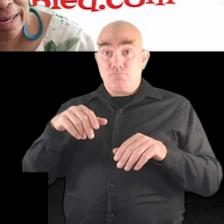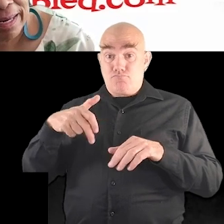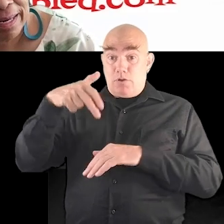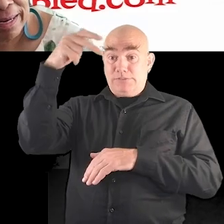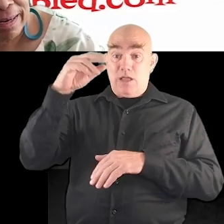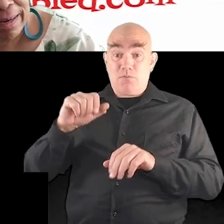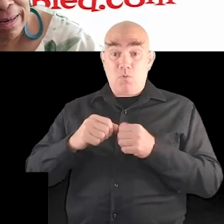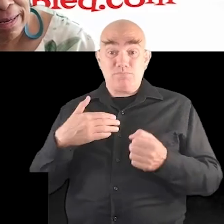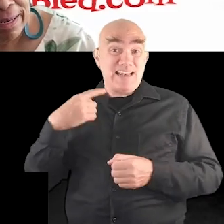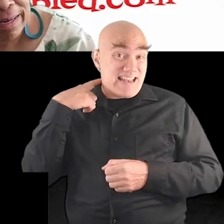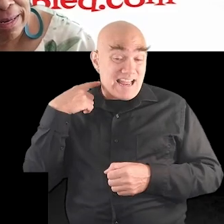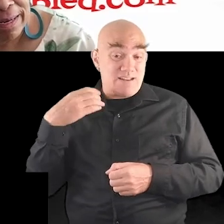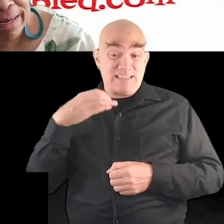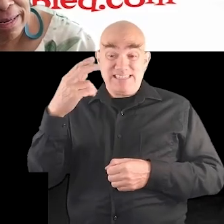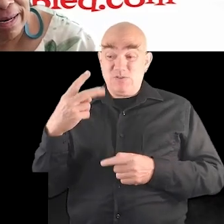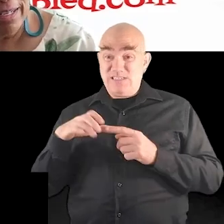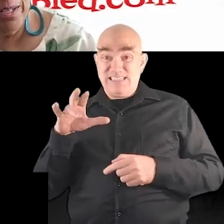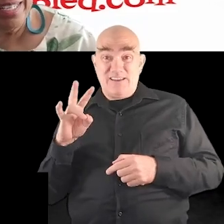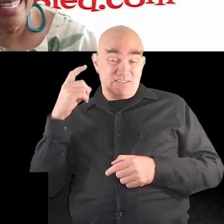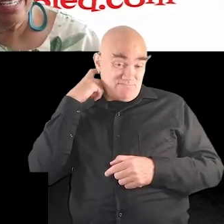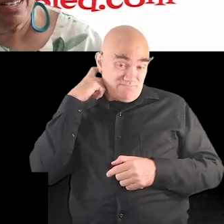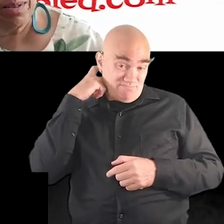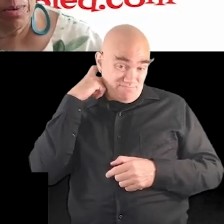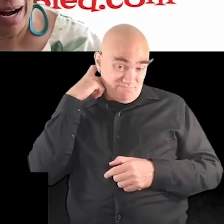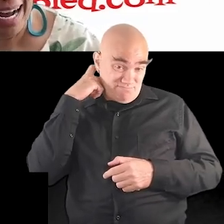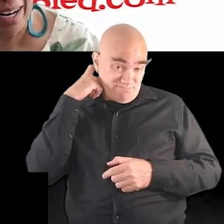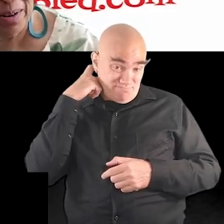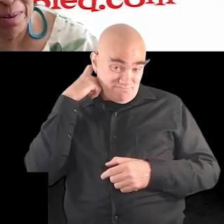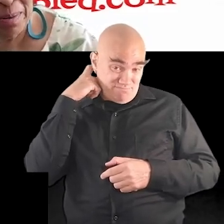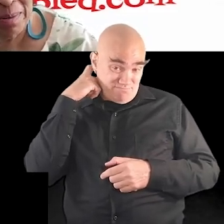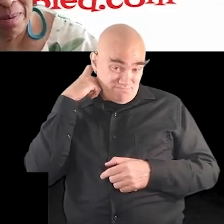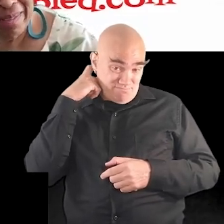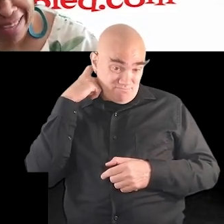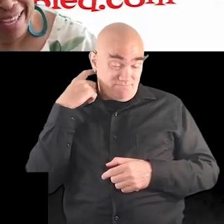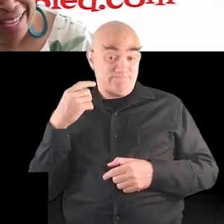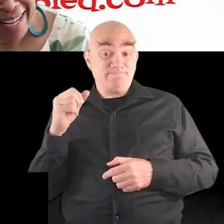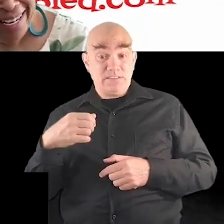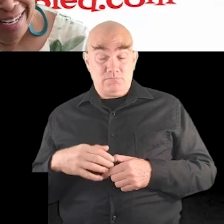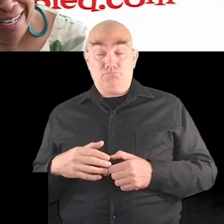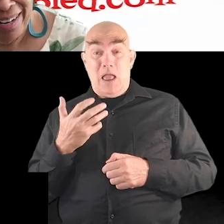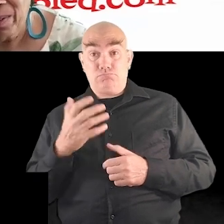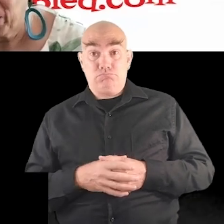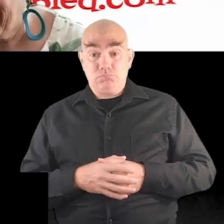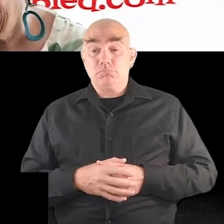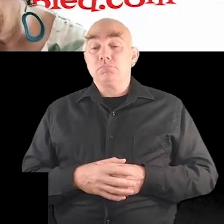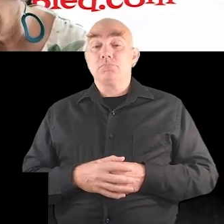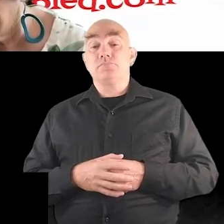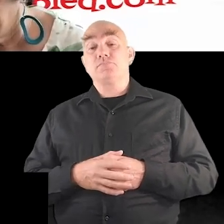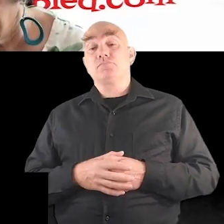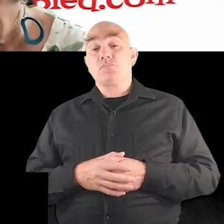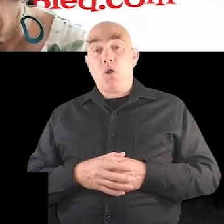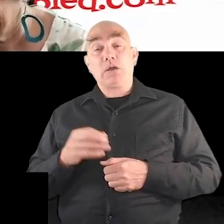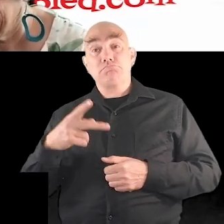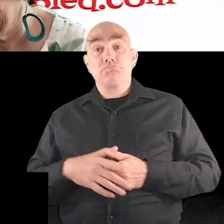walking upstairs and I broke my neck, Oh, you my did. C2 to my C7. Yeah. Oh,